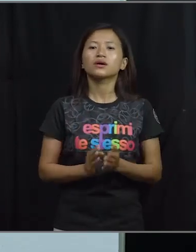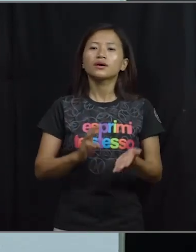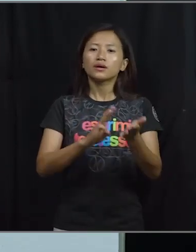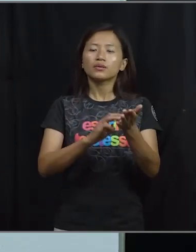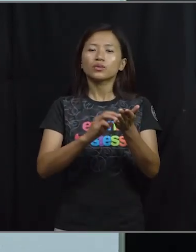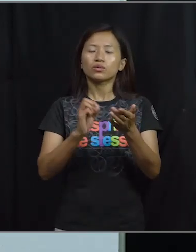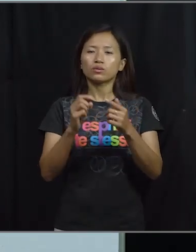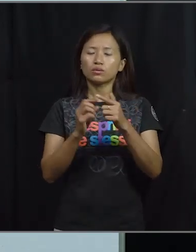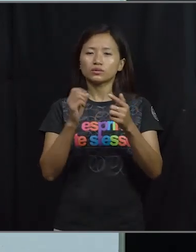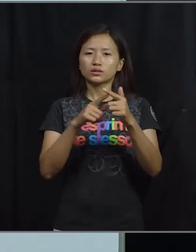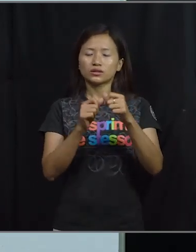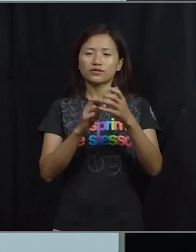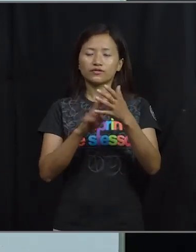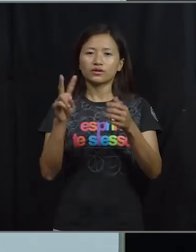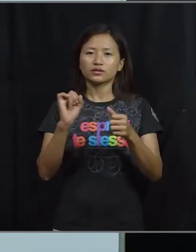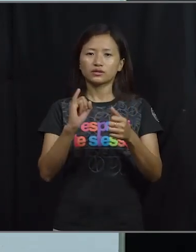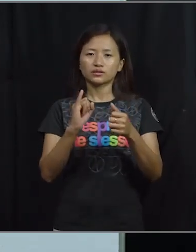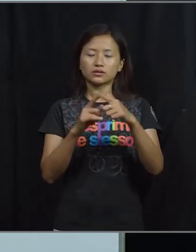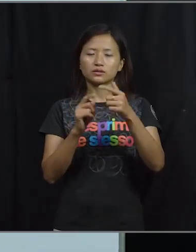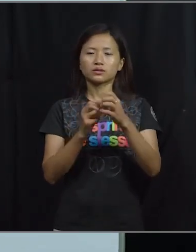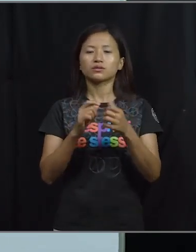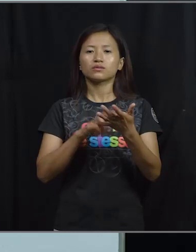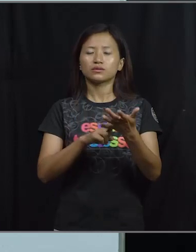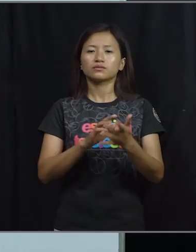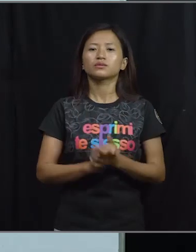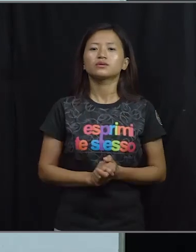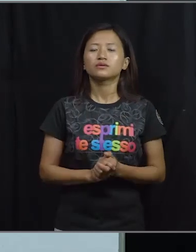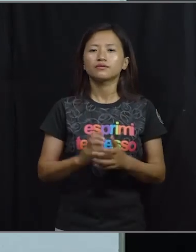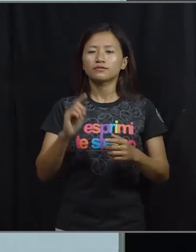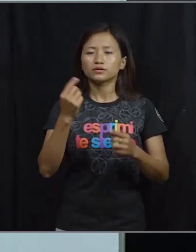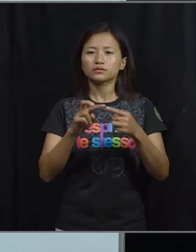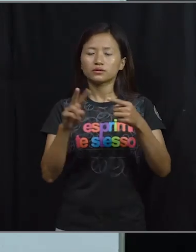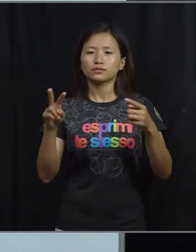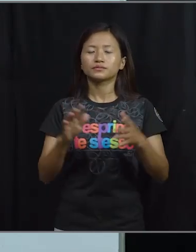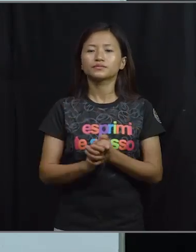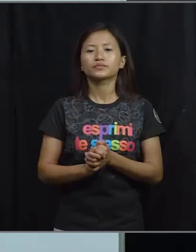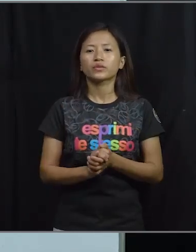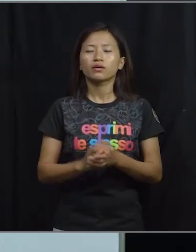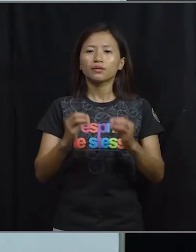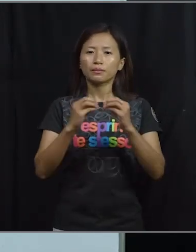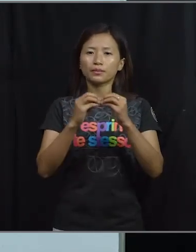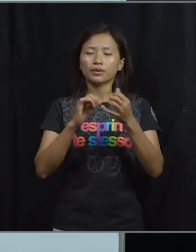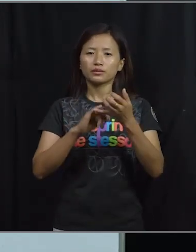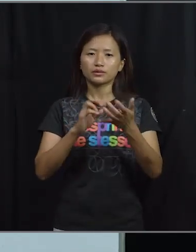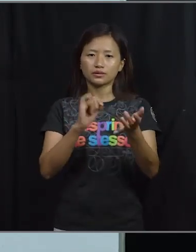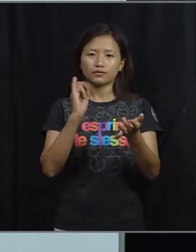other categories. So the first type of entrepreneurs are based on